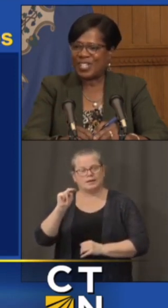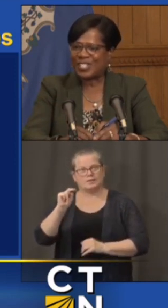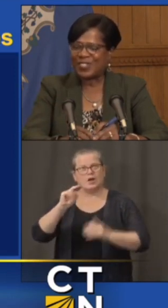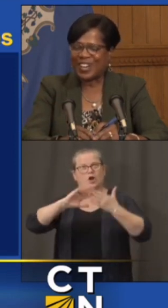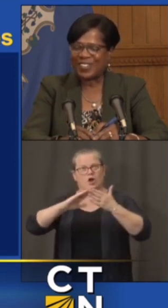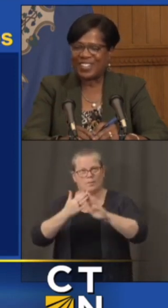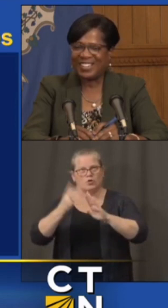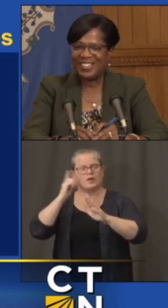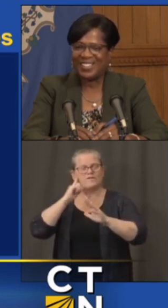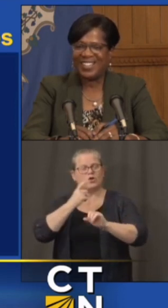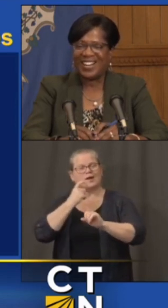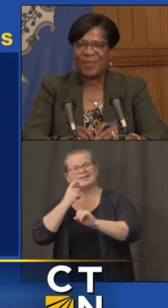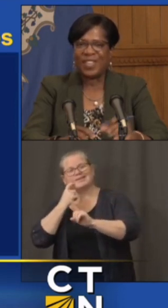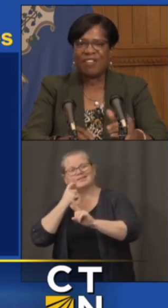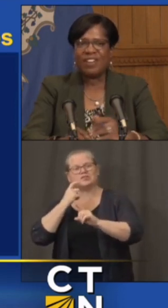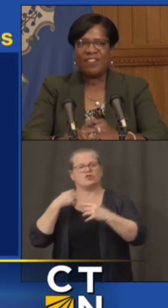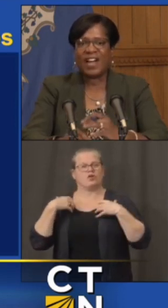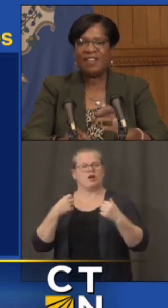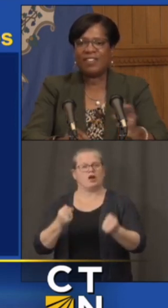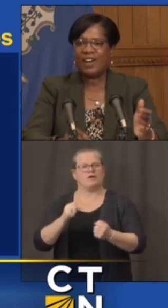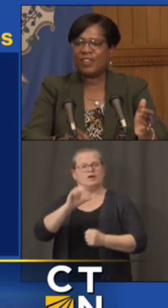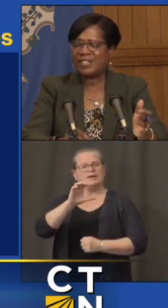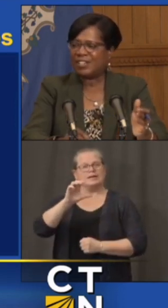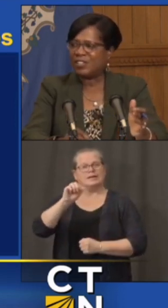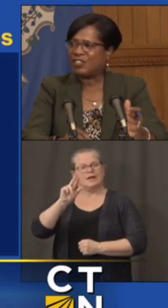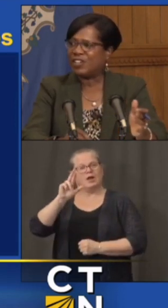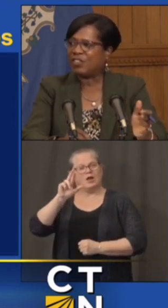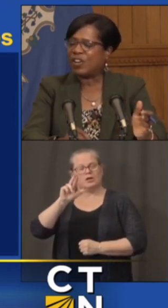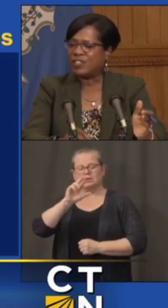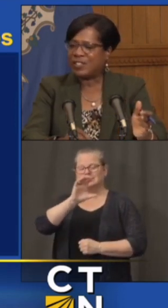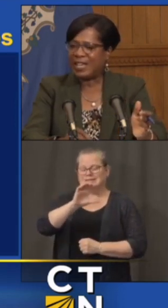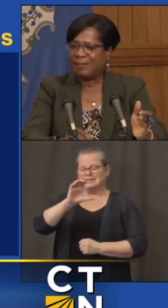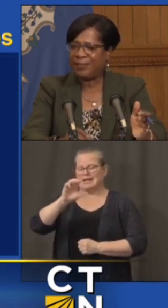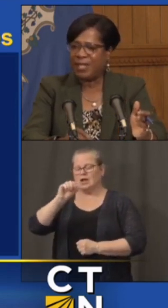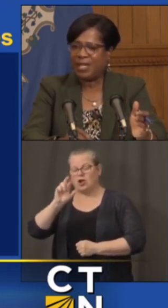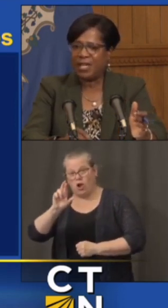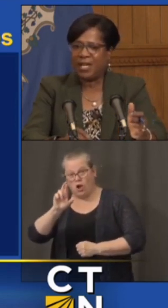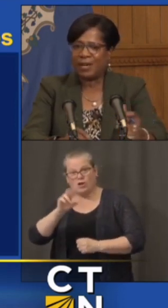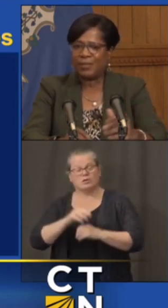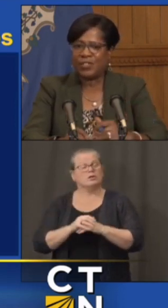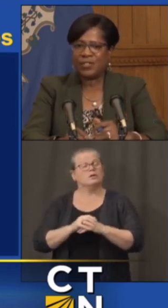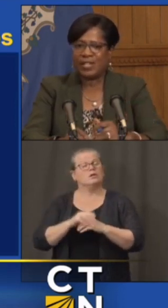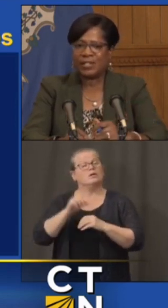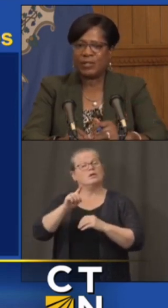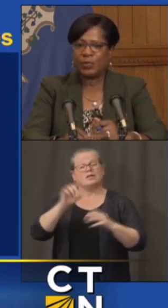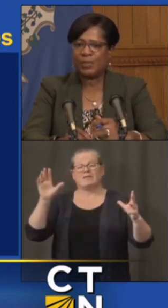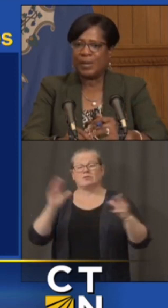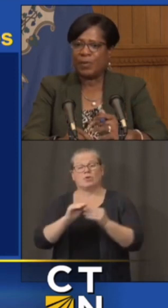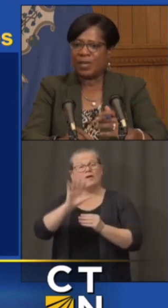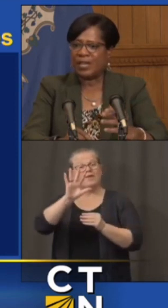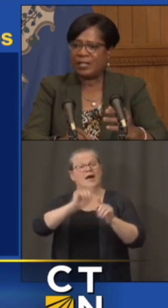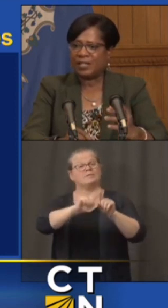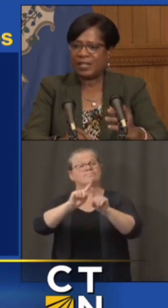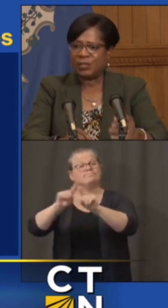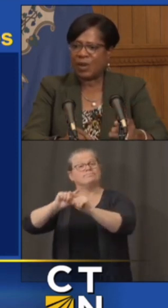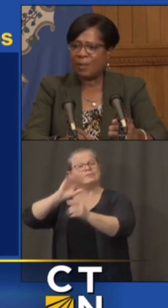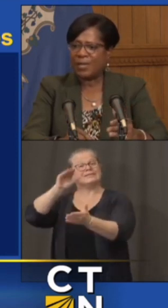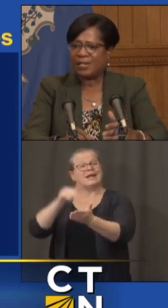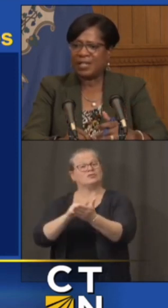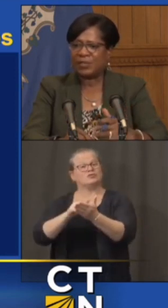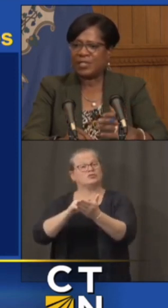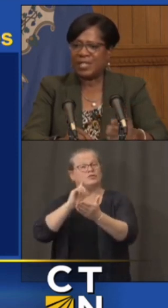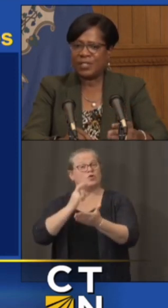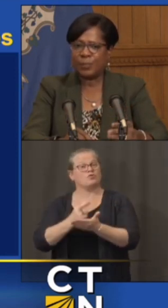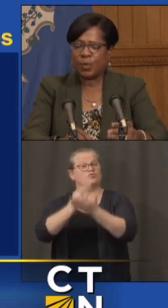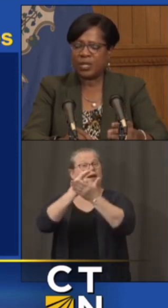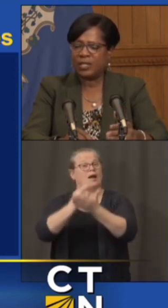Community for Addiction Recovery. They run 5 recovery centers across the state. These are centers where people can drop